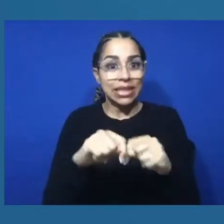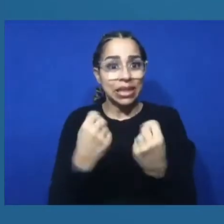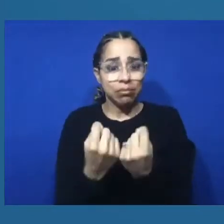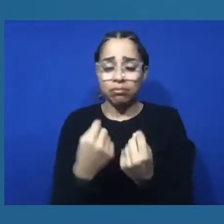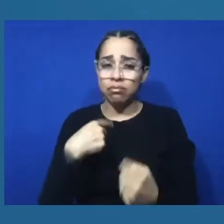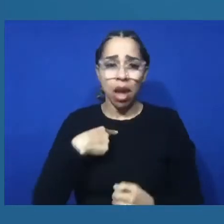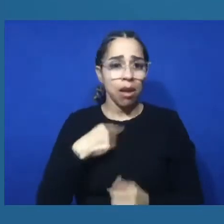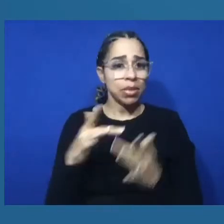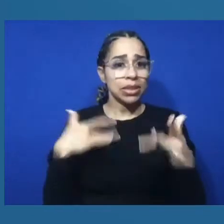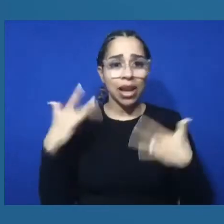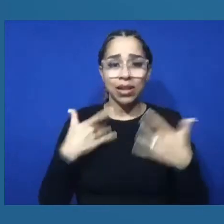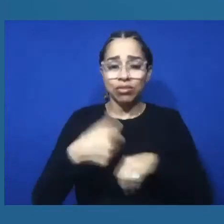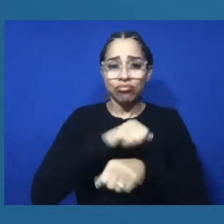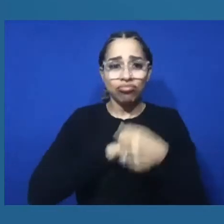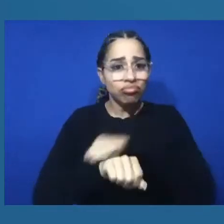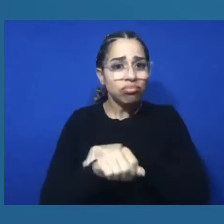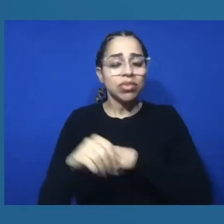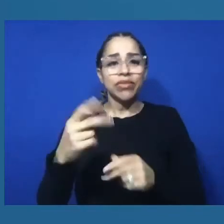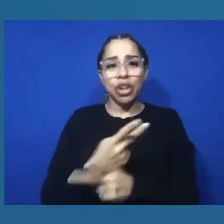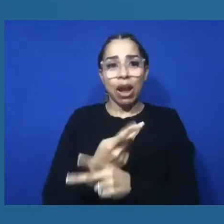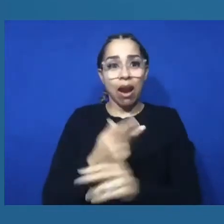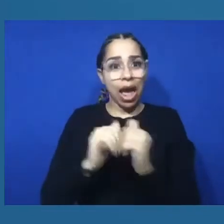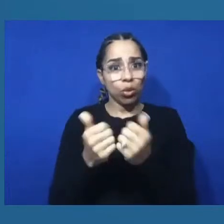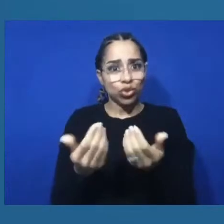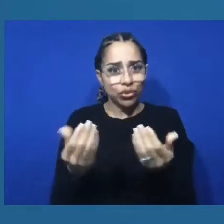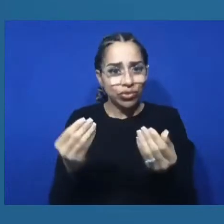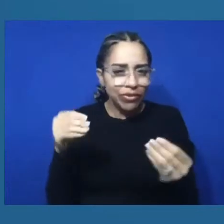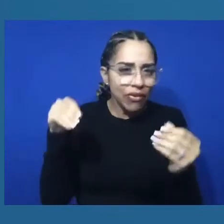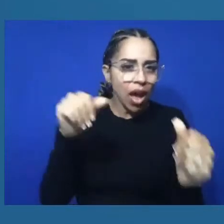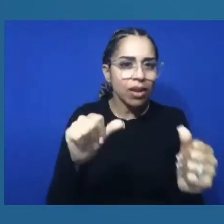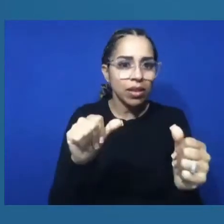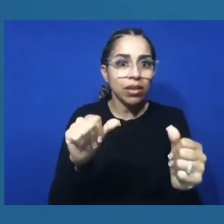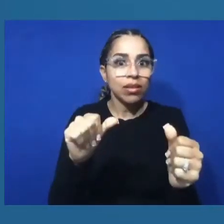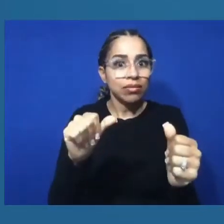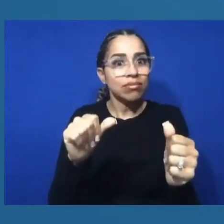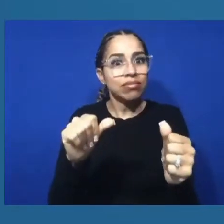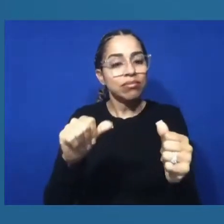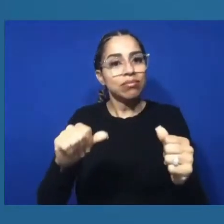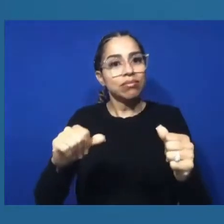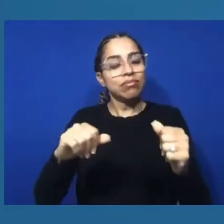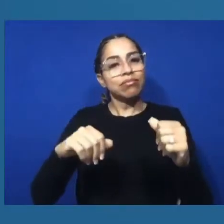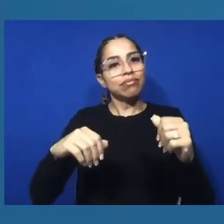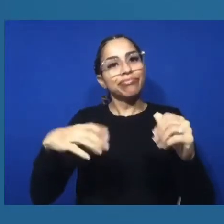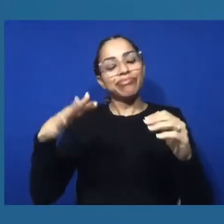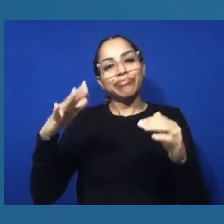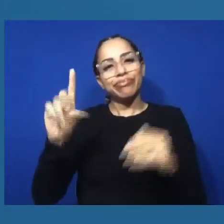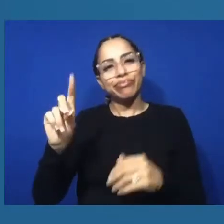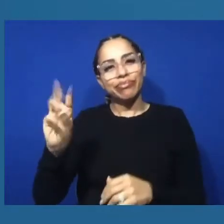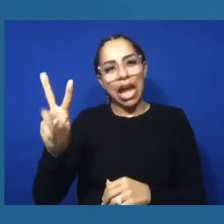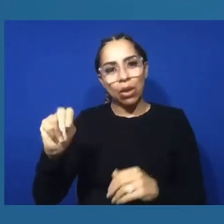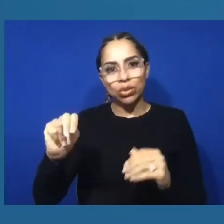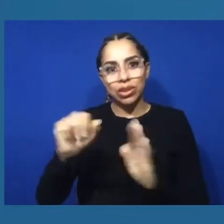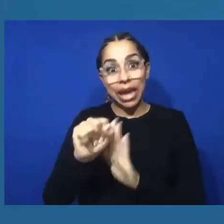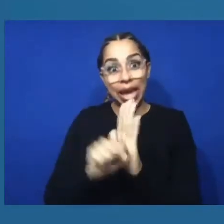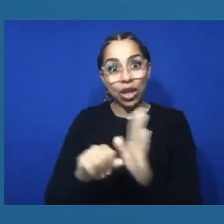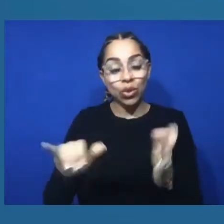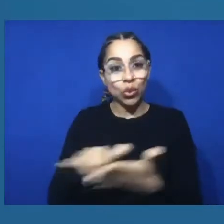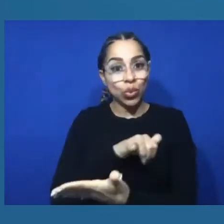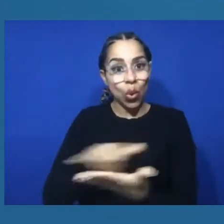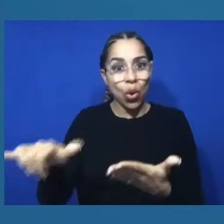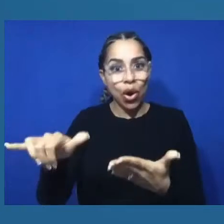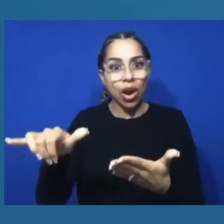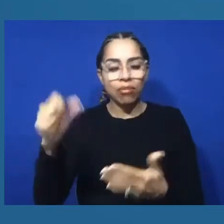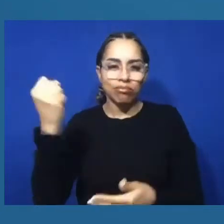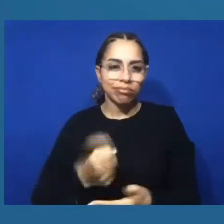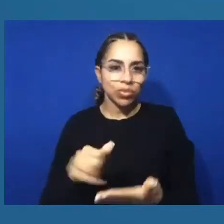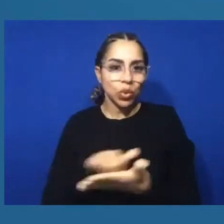to fund what is basically the lifeline for downstate New York. And it has a ripple effect on the rest of the state.